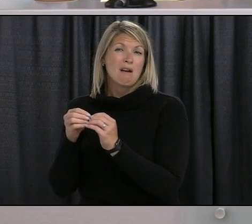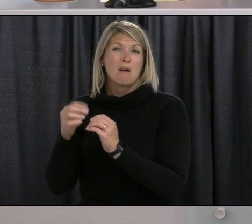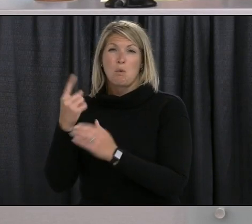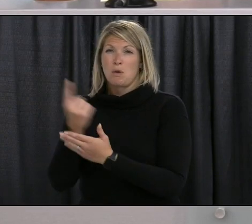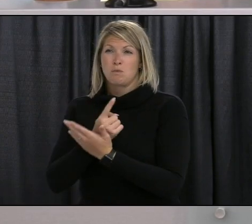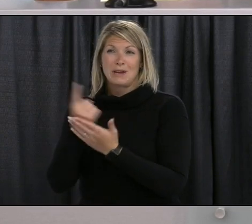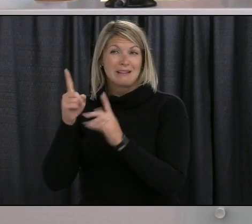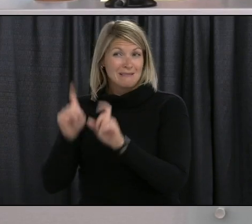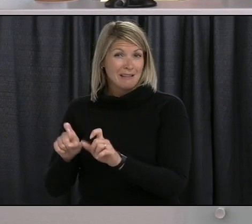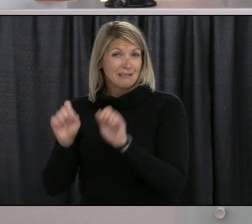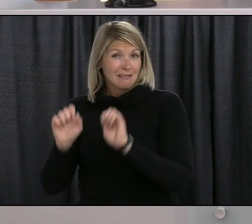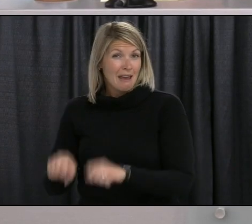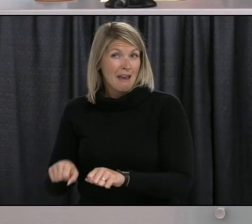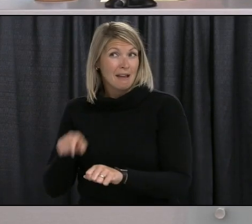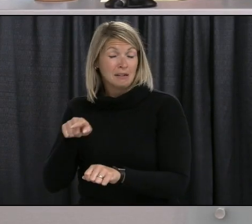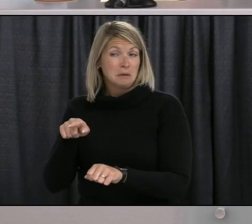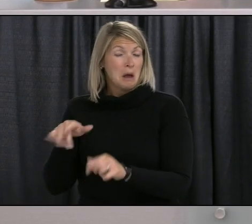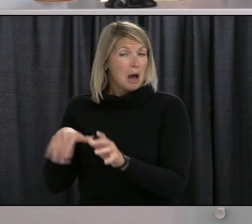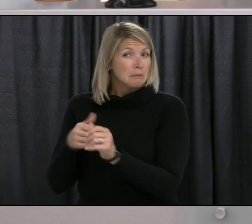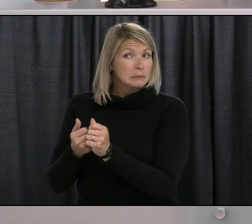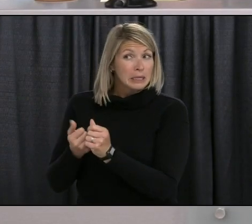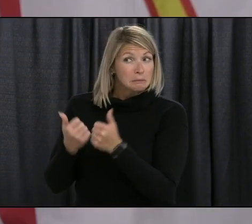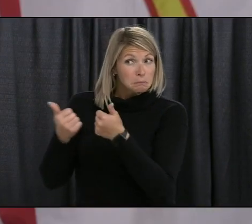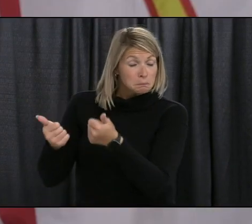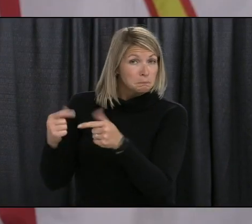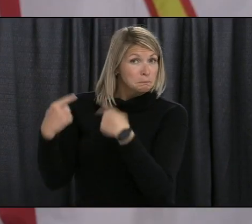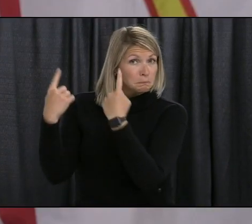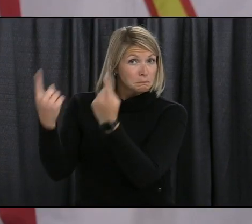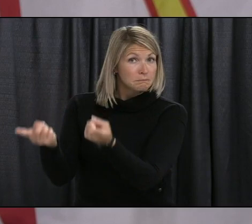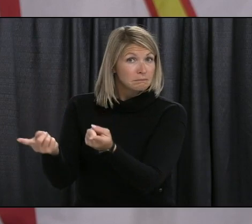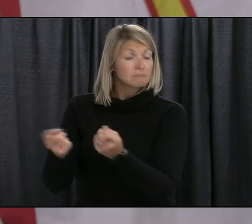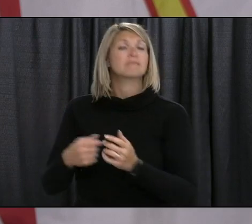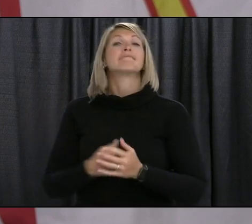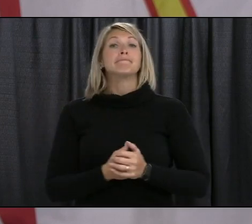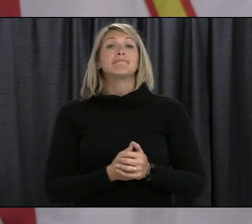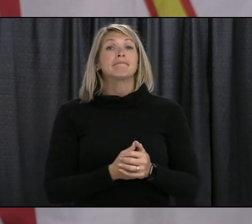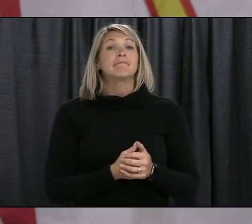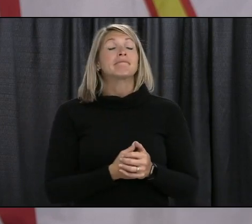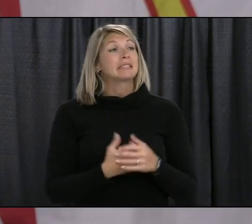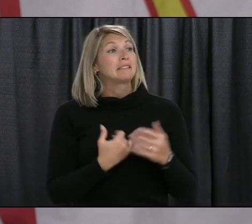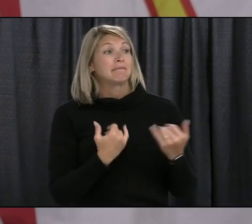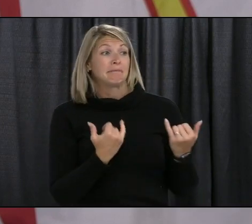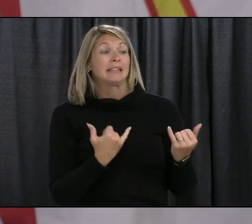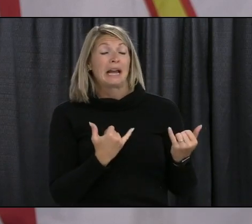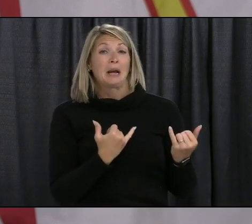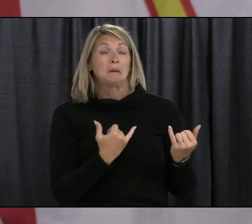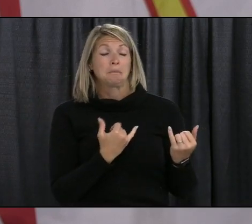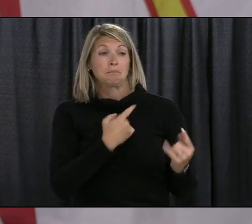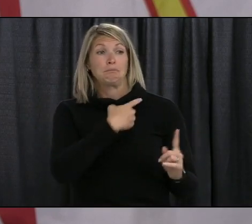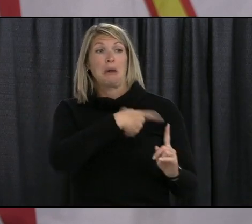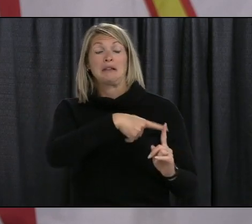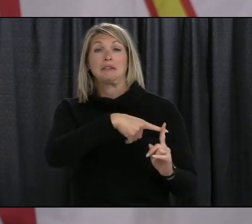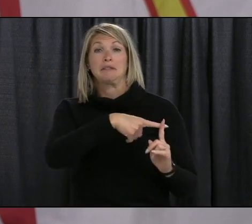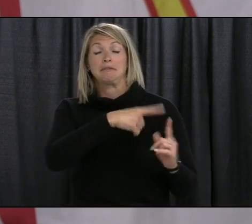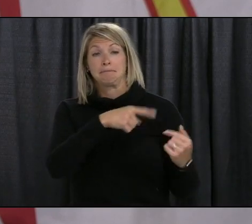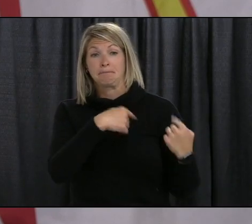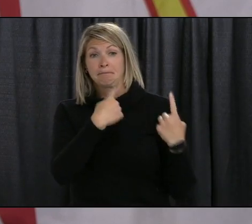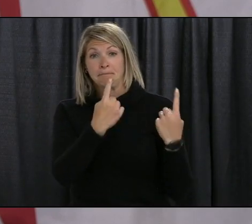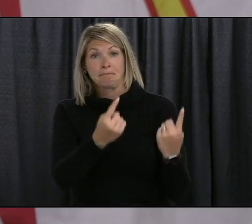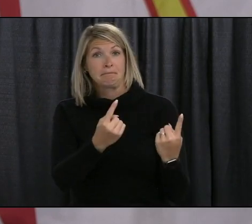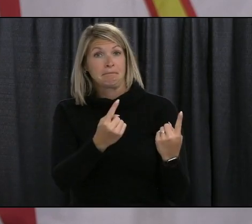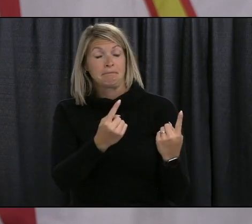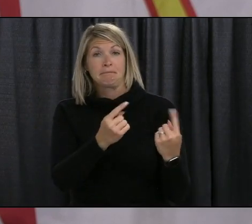it so far, or your feelings on it? Well, so far it's been promising. I think it's you know, we haven't had